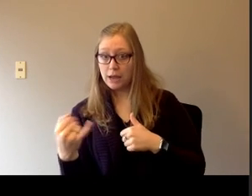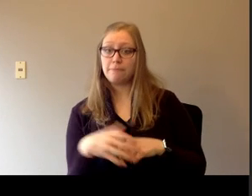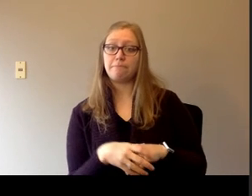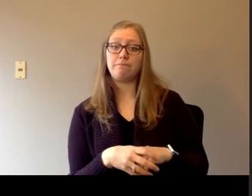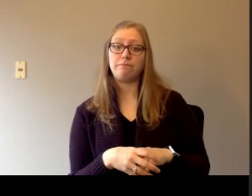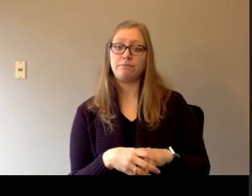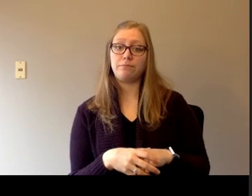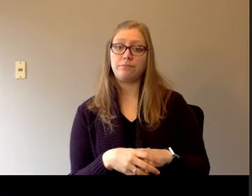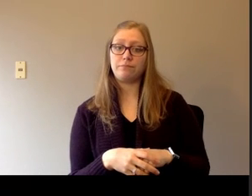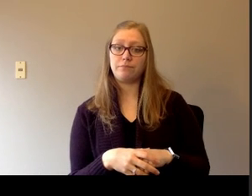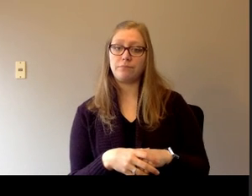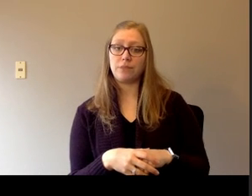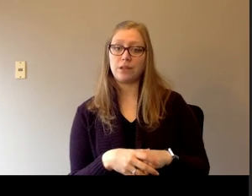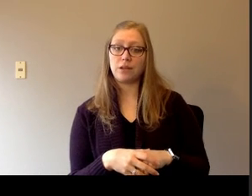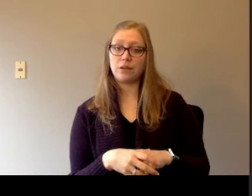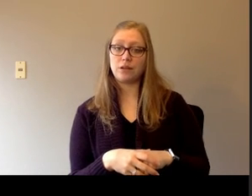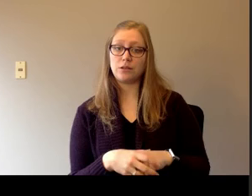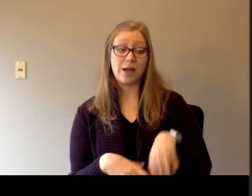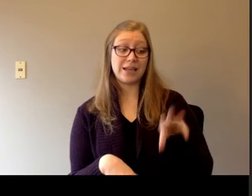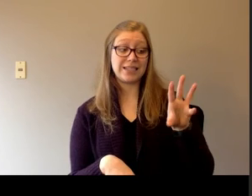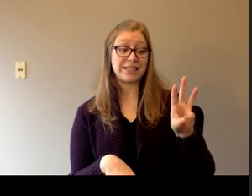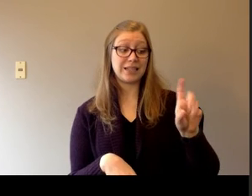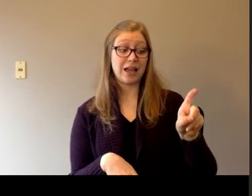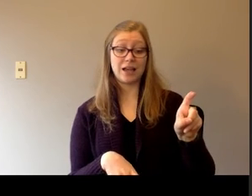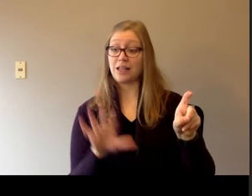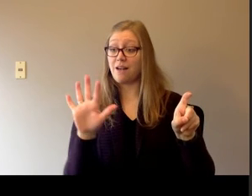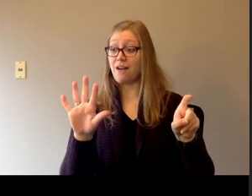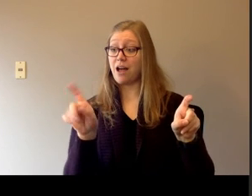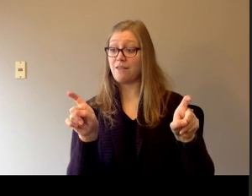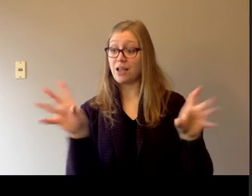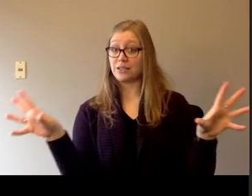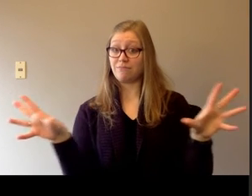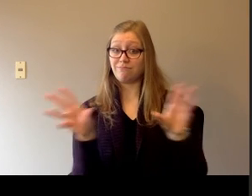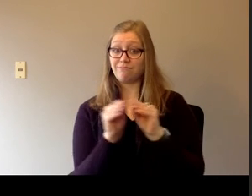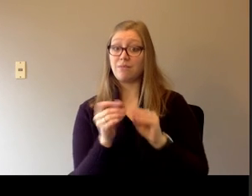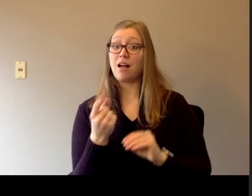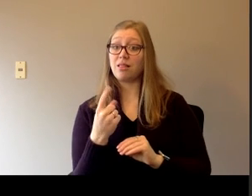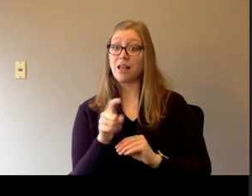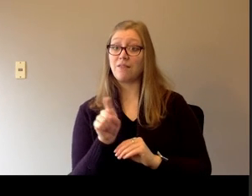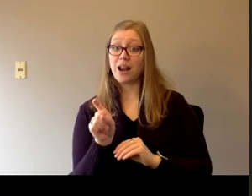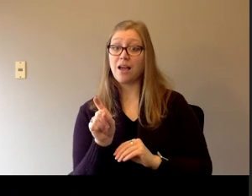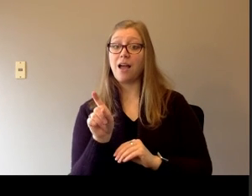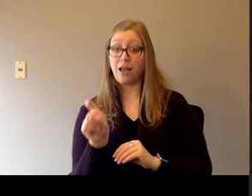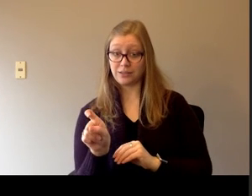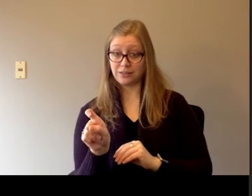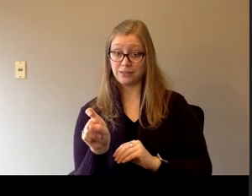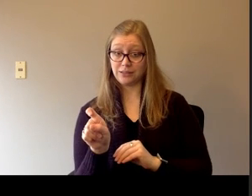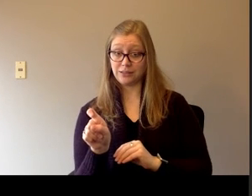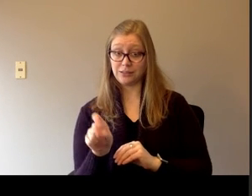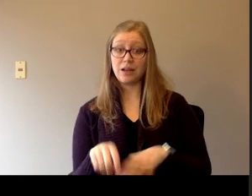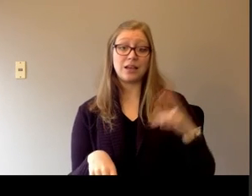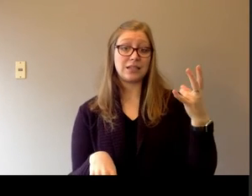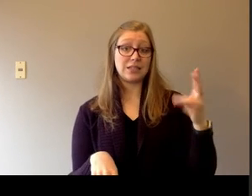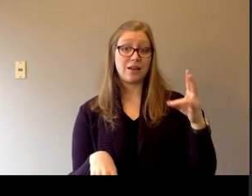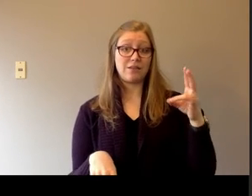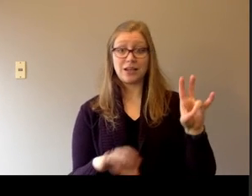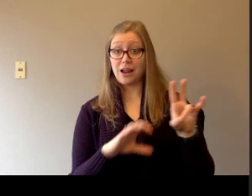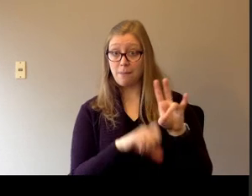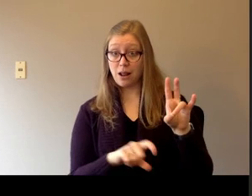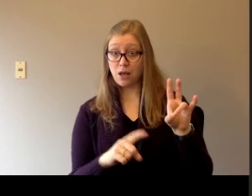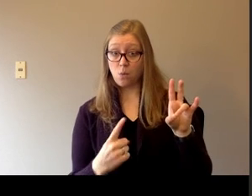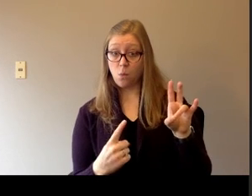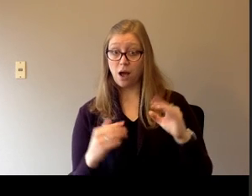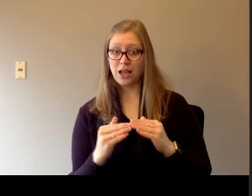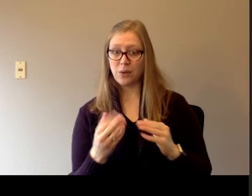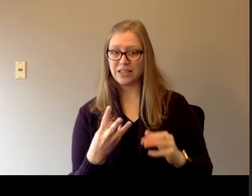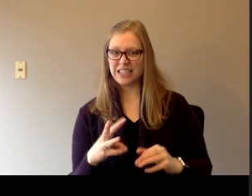make 11x. And I have 17 minus 1, so that's 16 is 126. And I'm